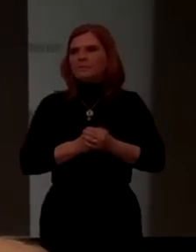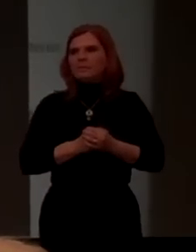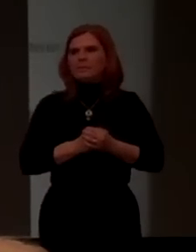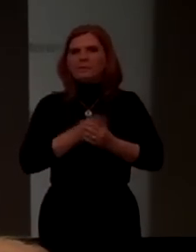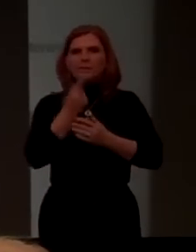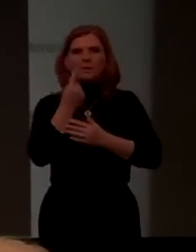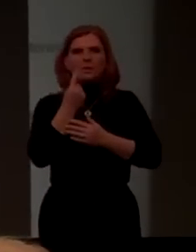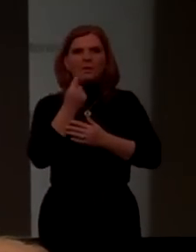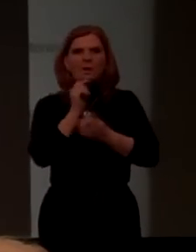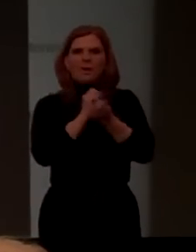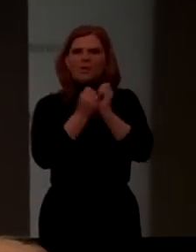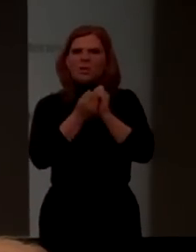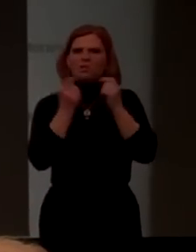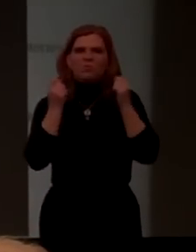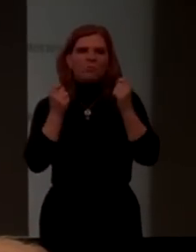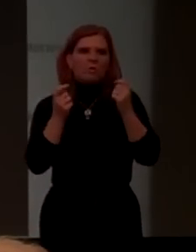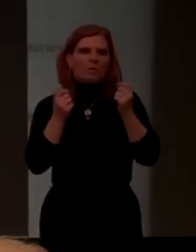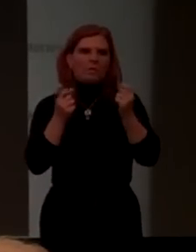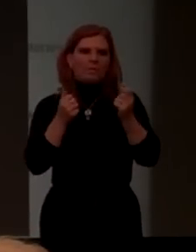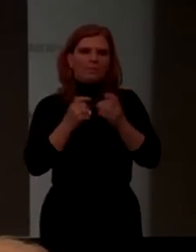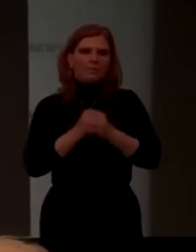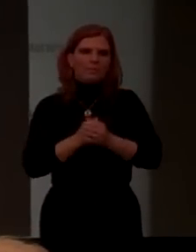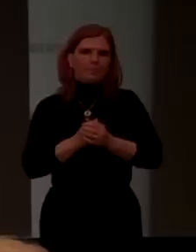the economy changes rapidly.